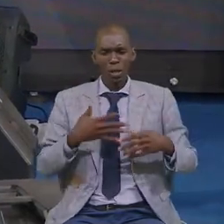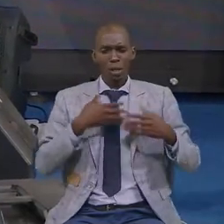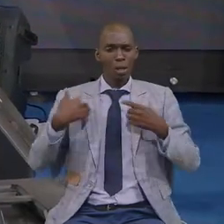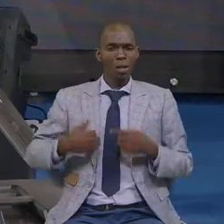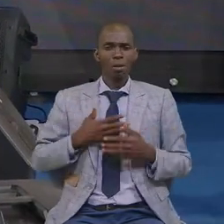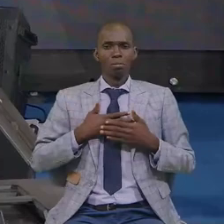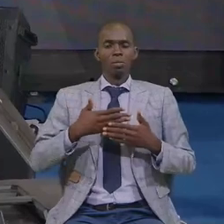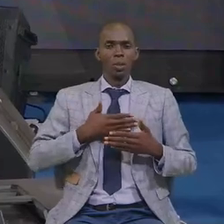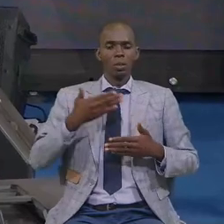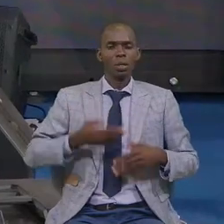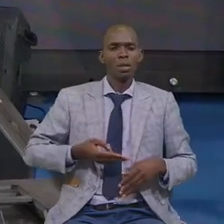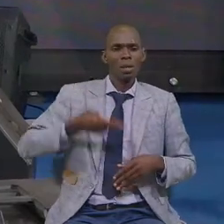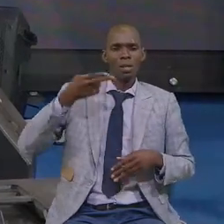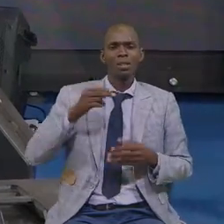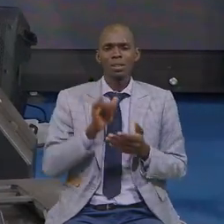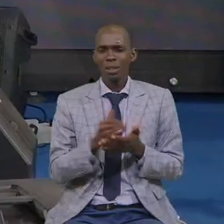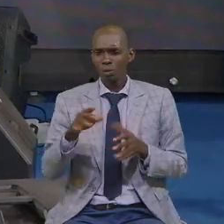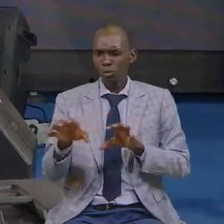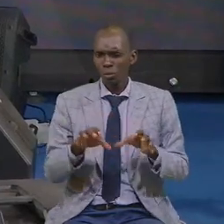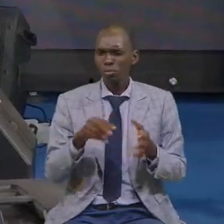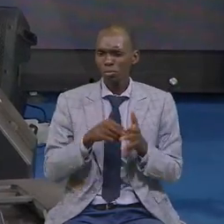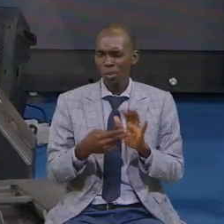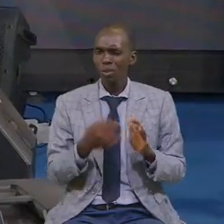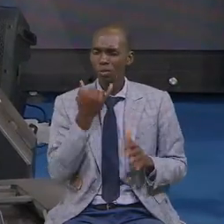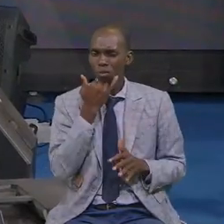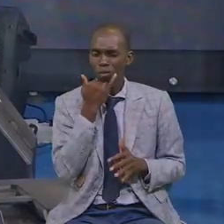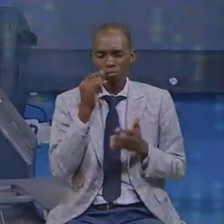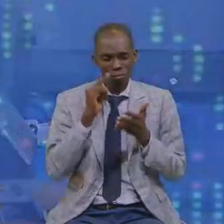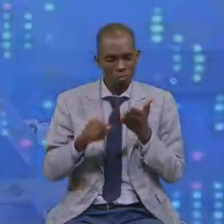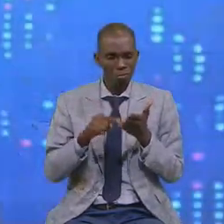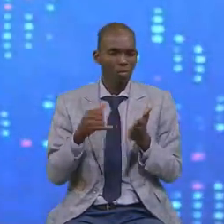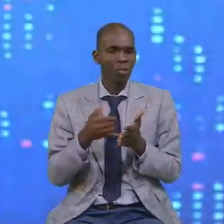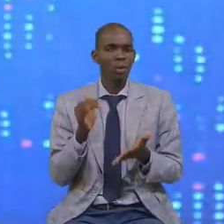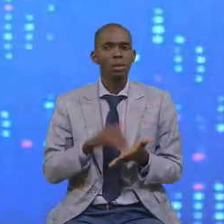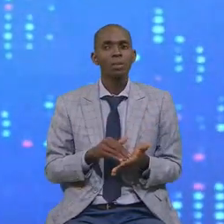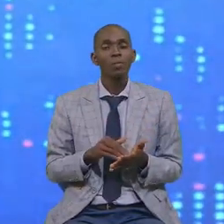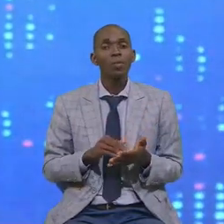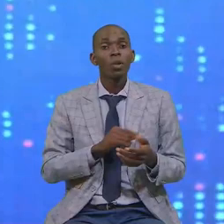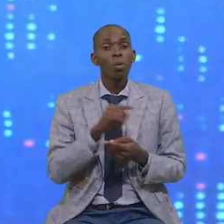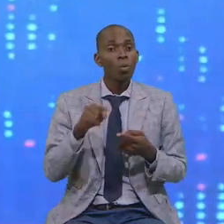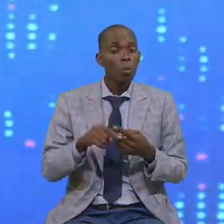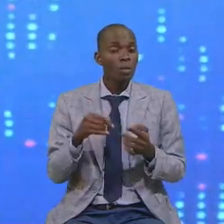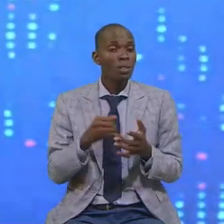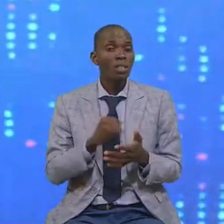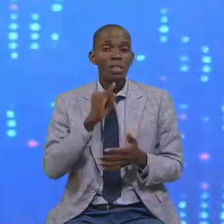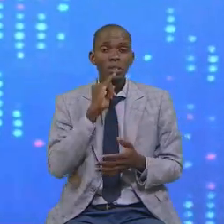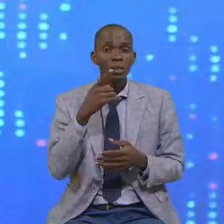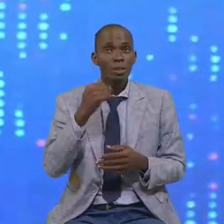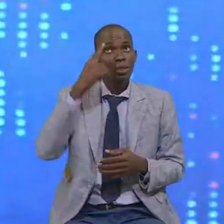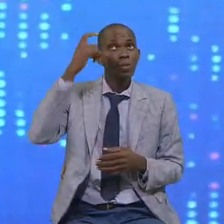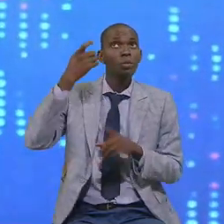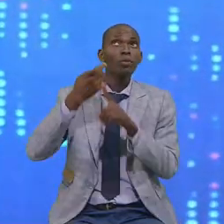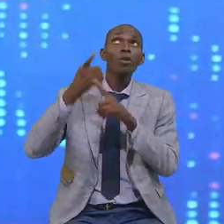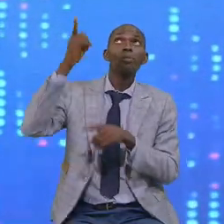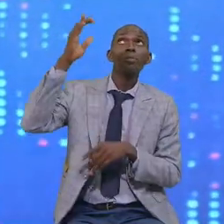That thing you're doing, check it up. When it is the dream from God, when